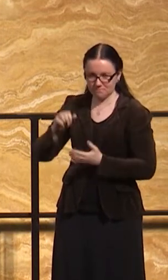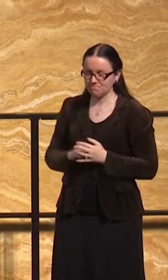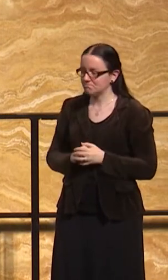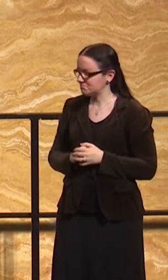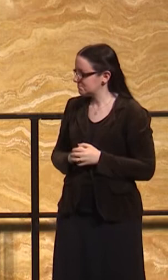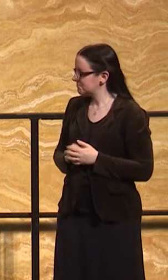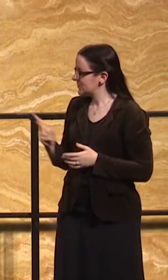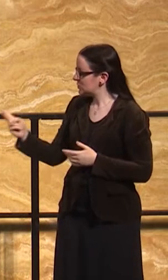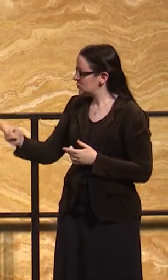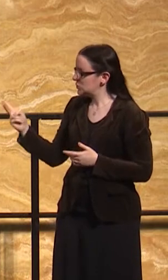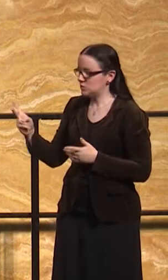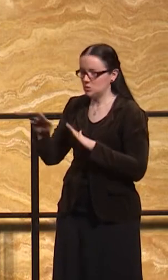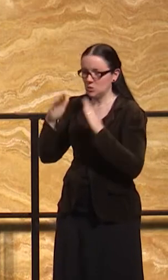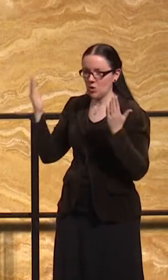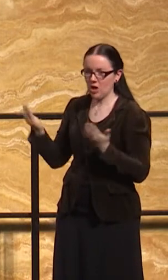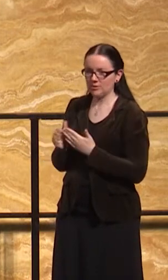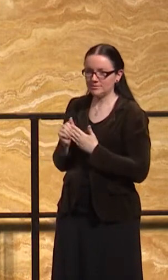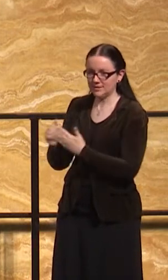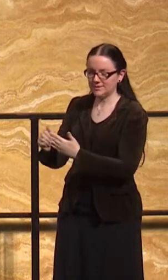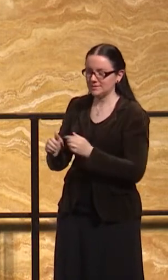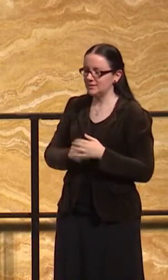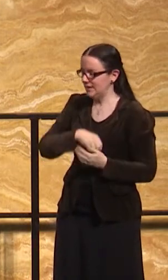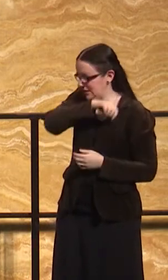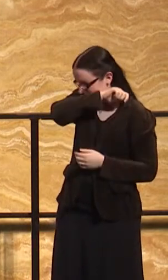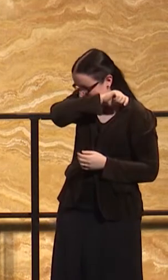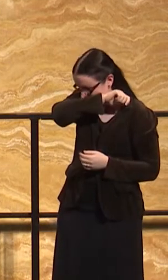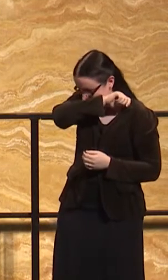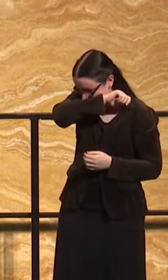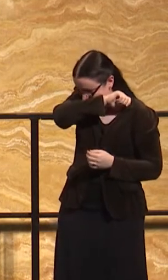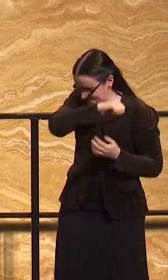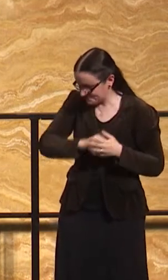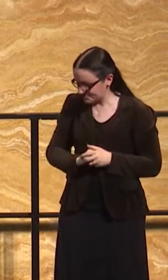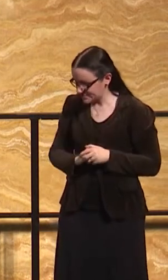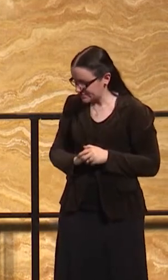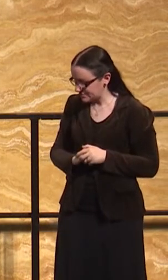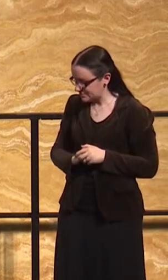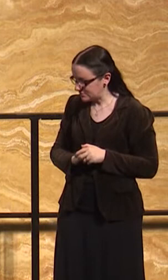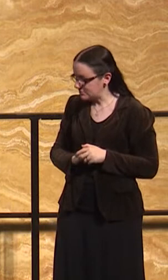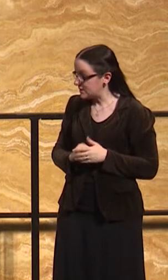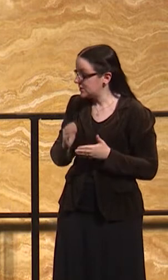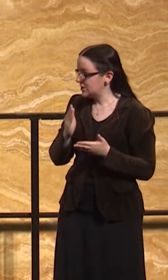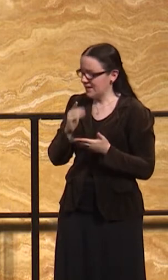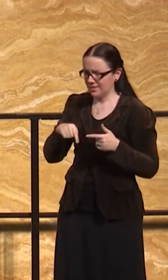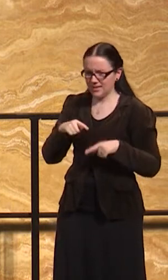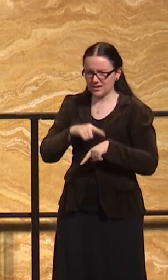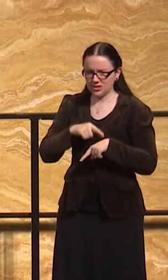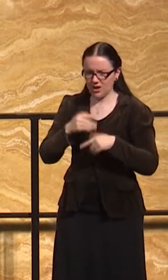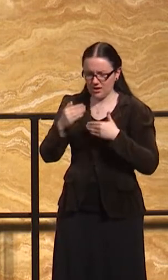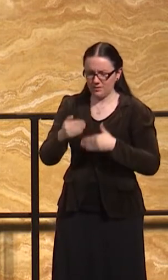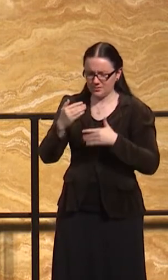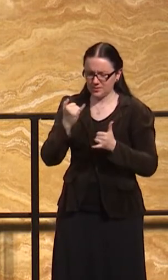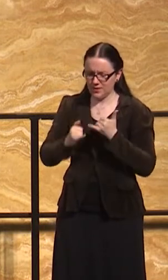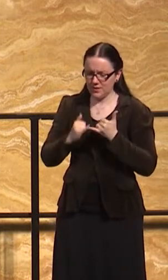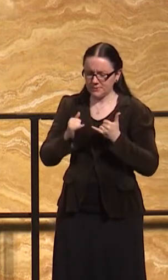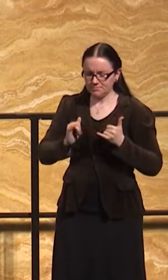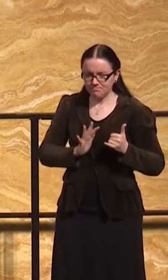global leaders in this area at a time that I think we can all probably agree is pretty fascinating, if not challenging as well.